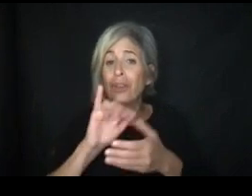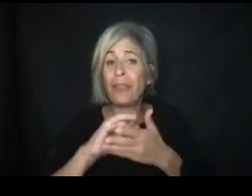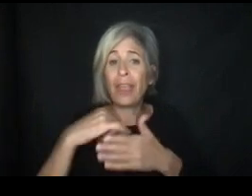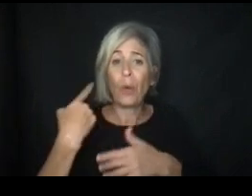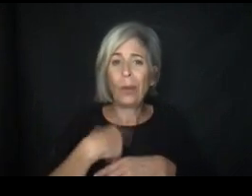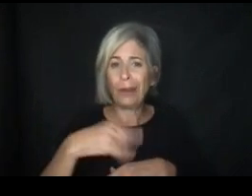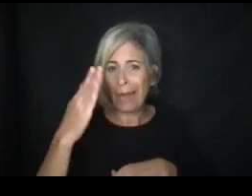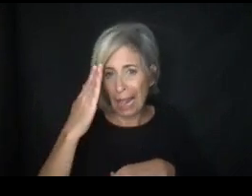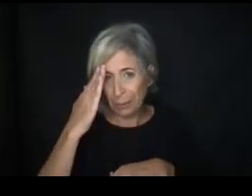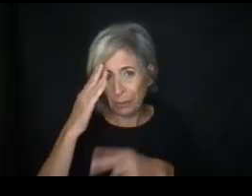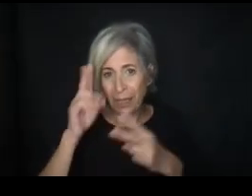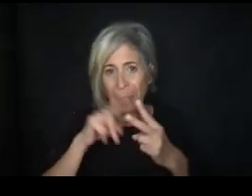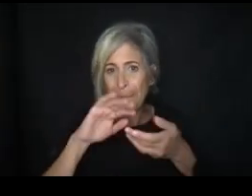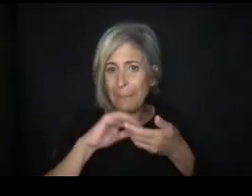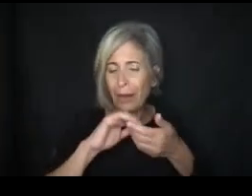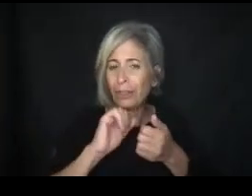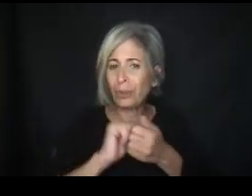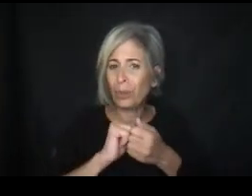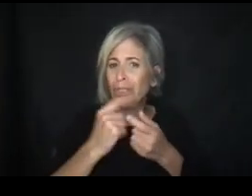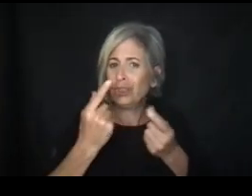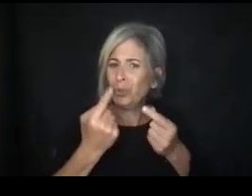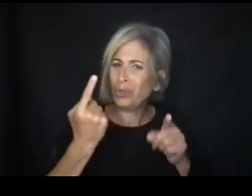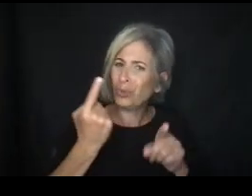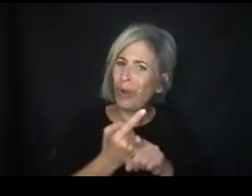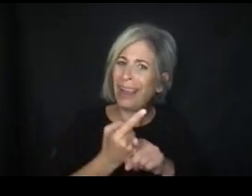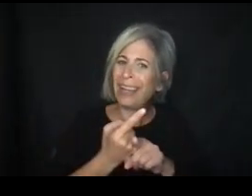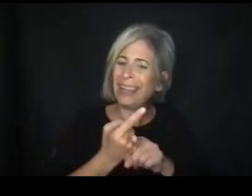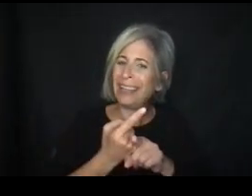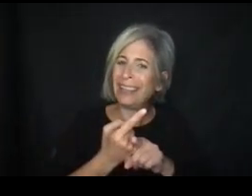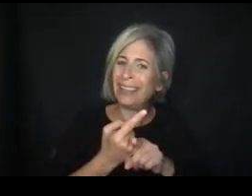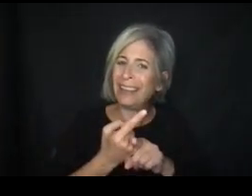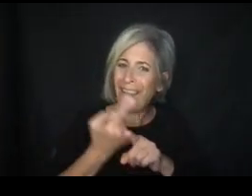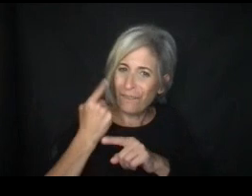and we're partnering to do the right thing for the community.